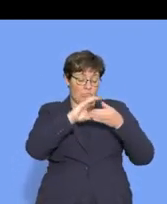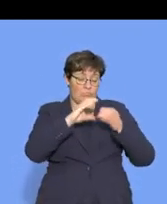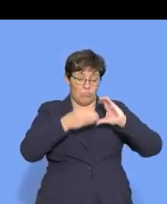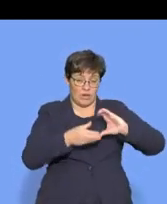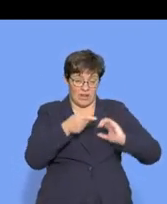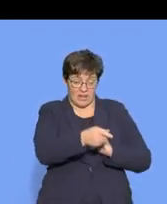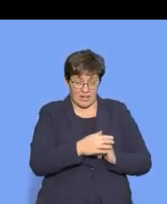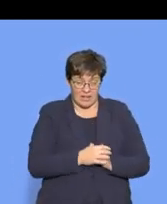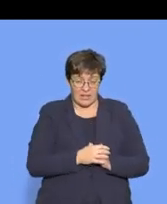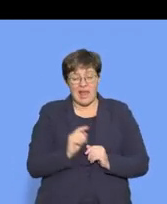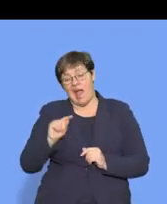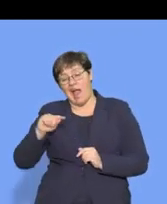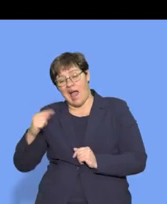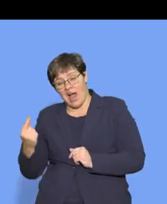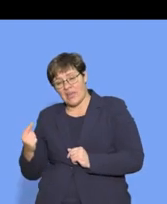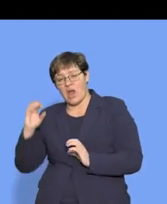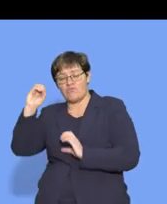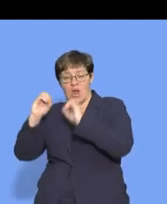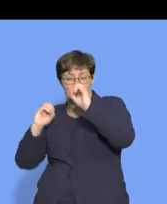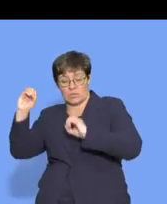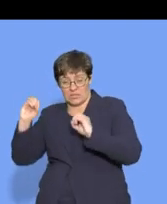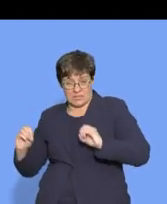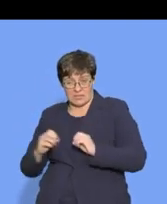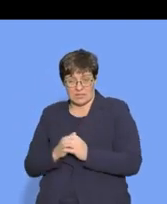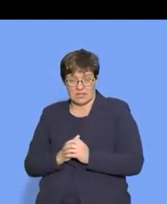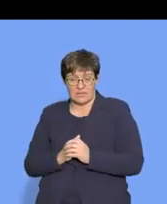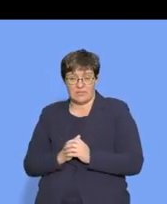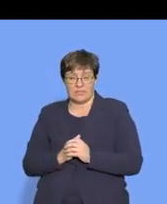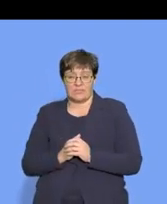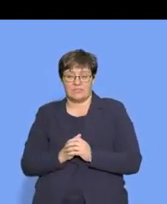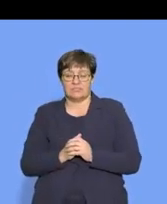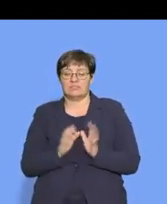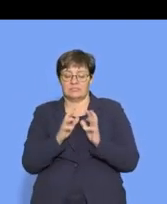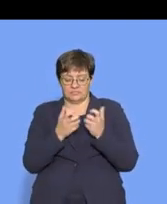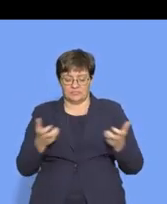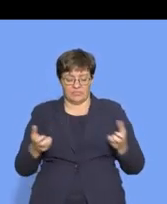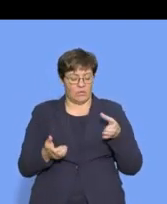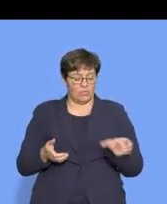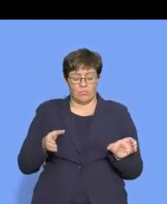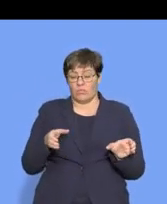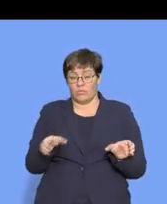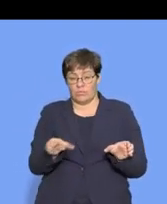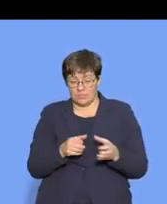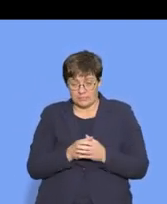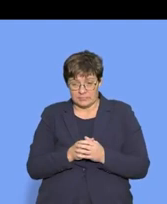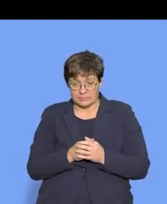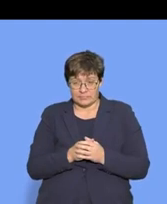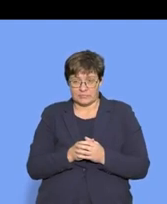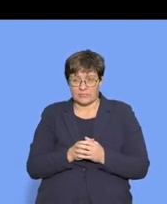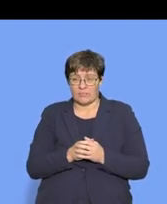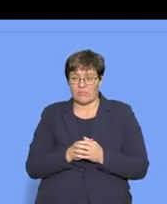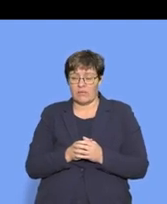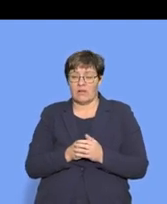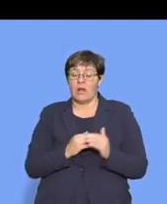and others are rounded, we can divide them into two different regions. Okay, the top